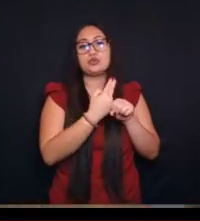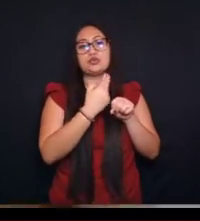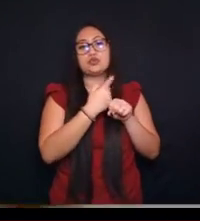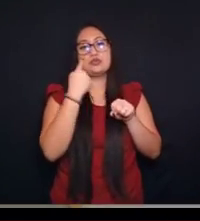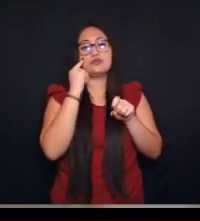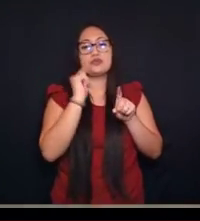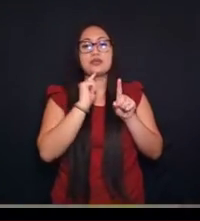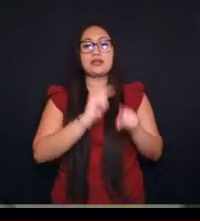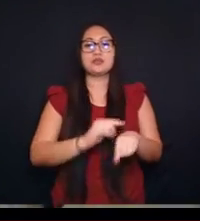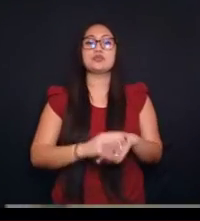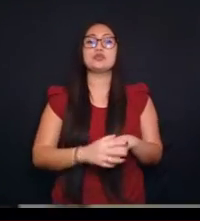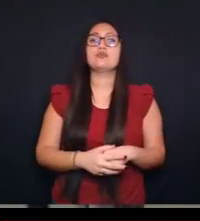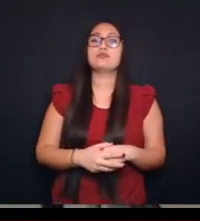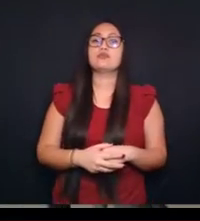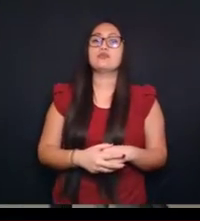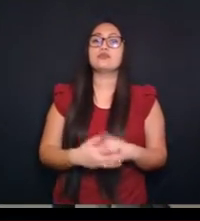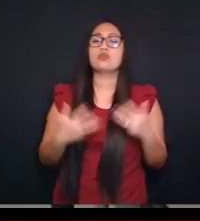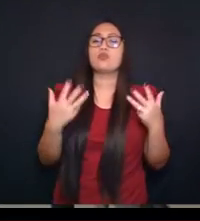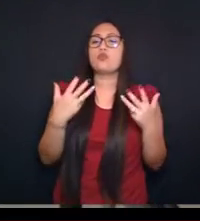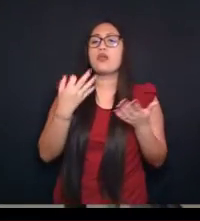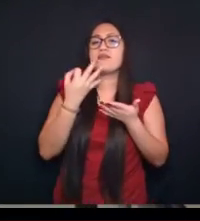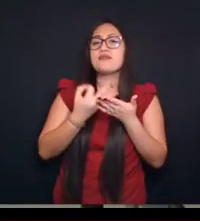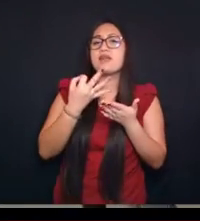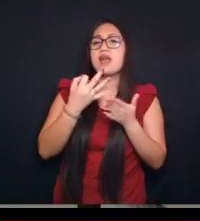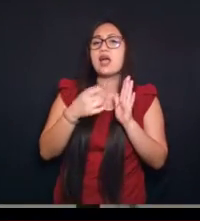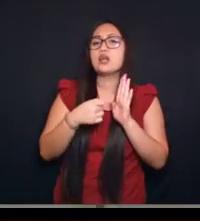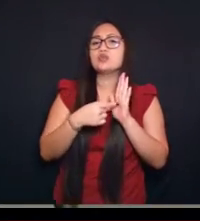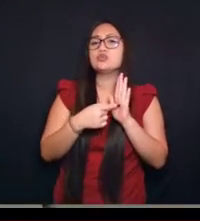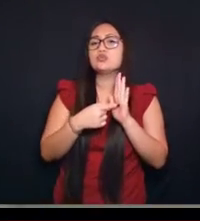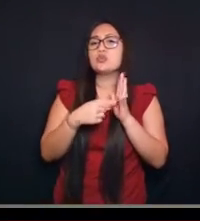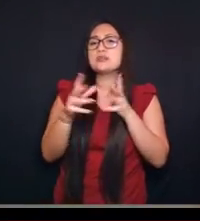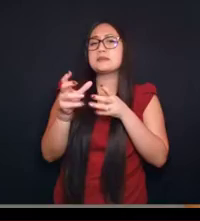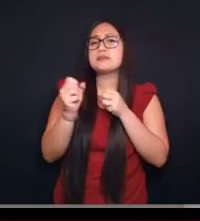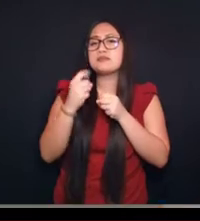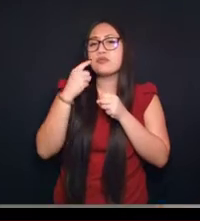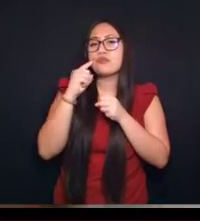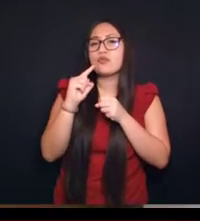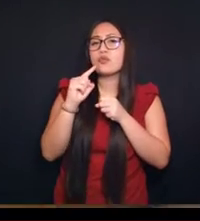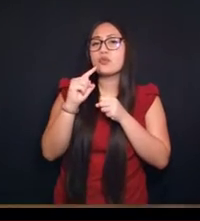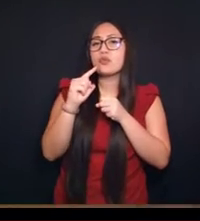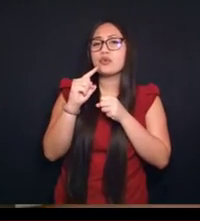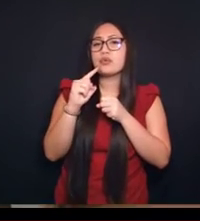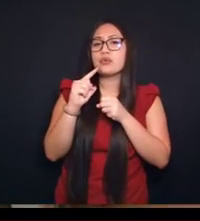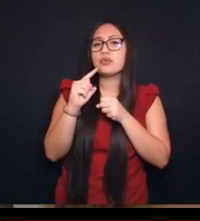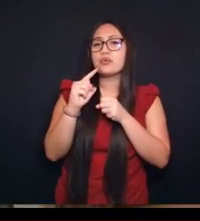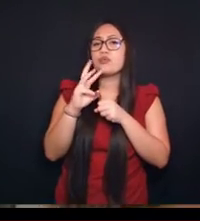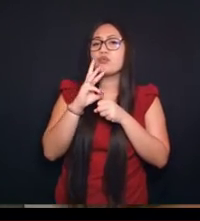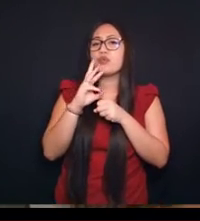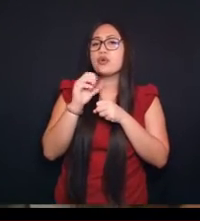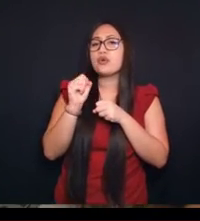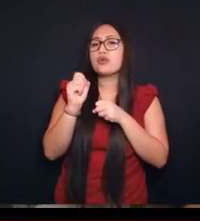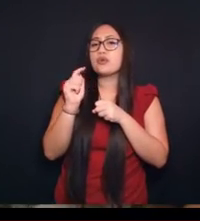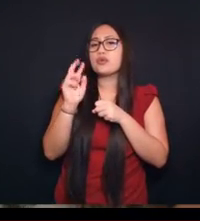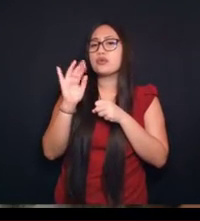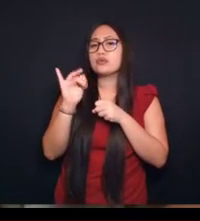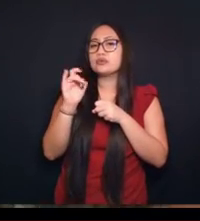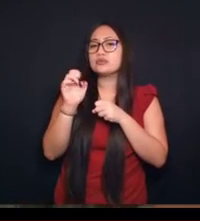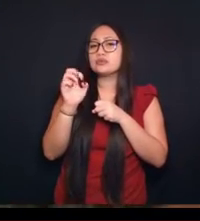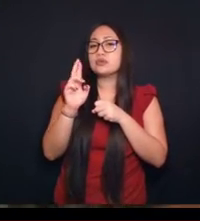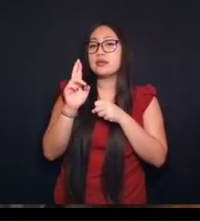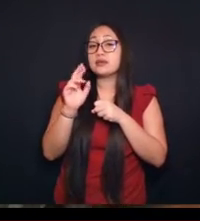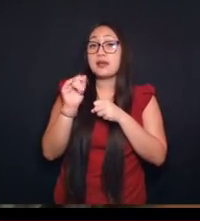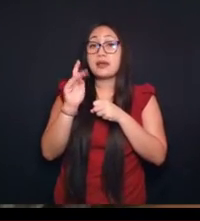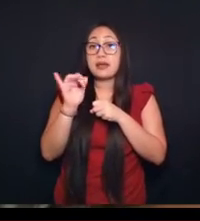the speed of a water strider? Water strider? Abby has an answer. Share it, Abby. What did you see?